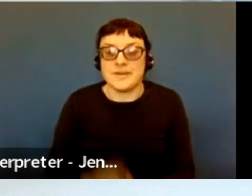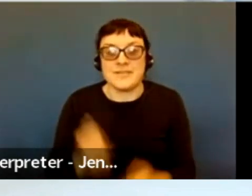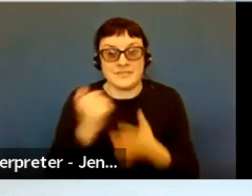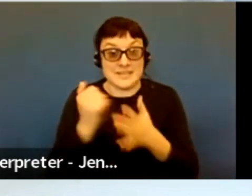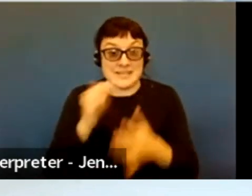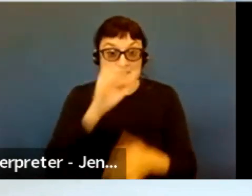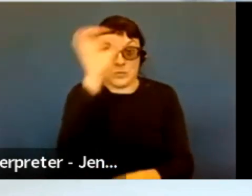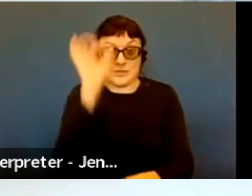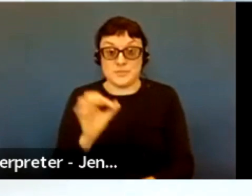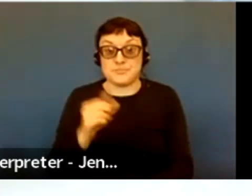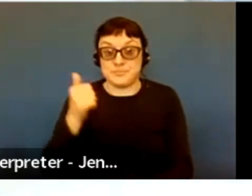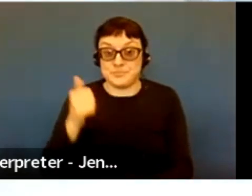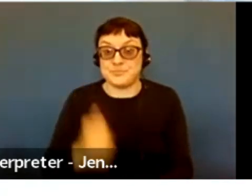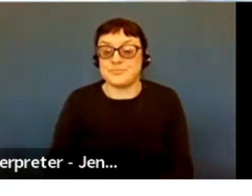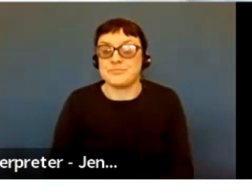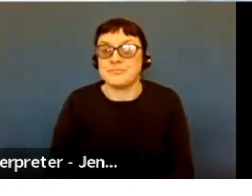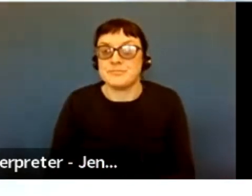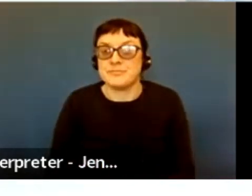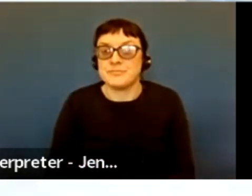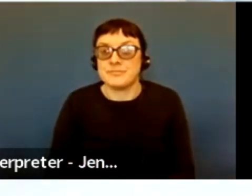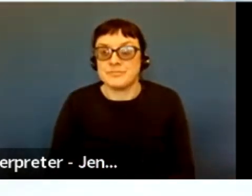It's a fantastic question. So,